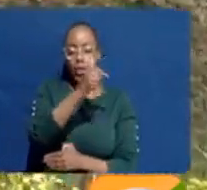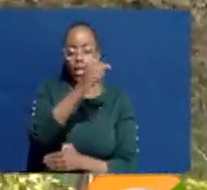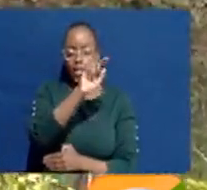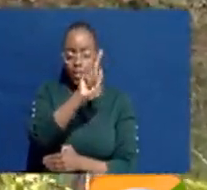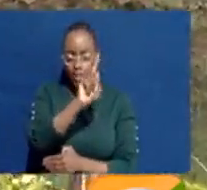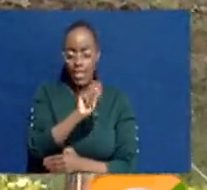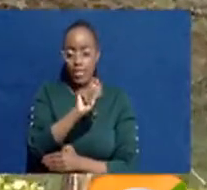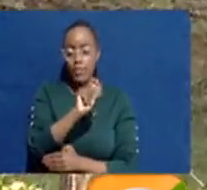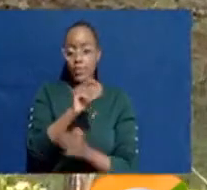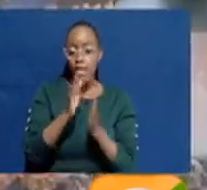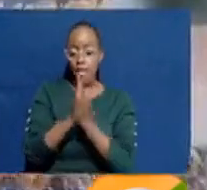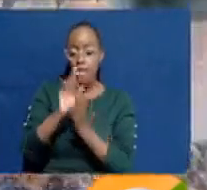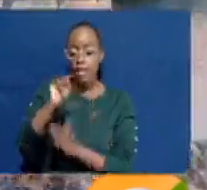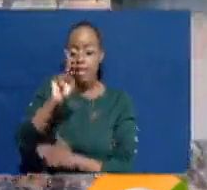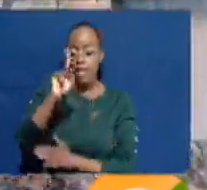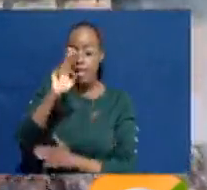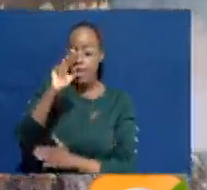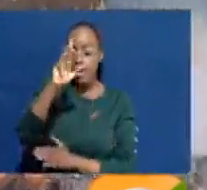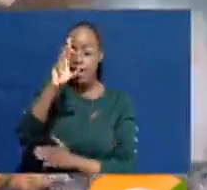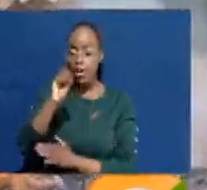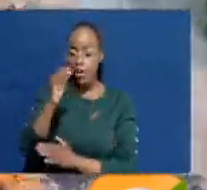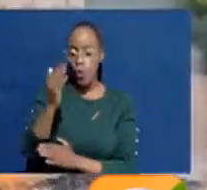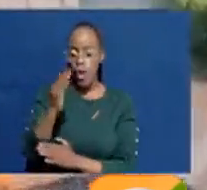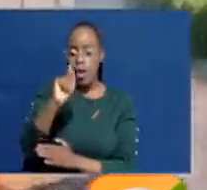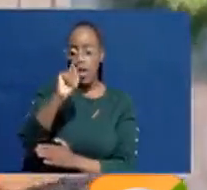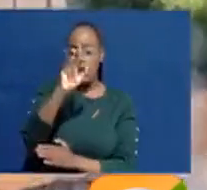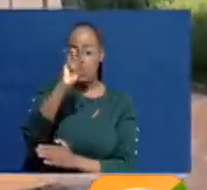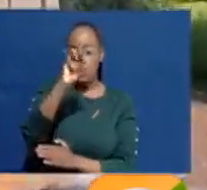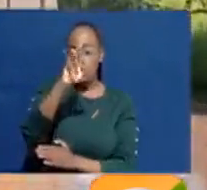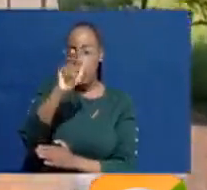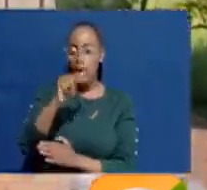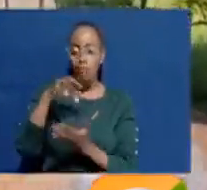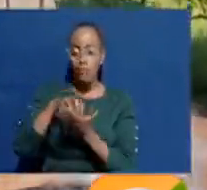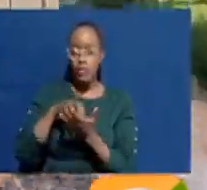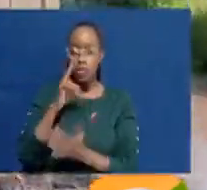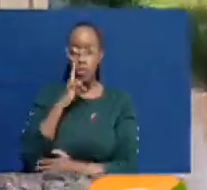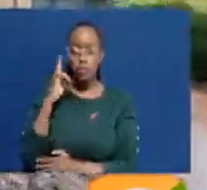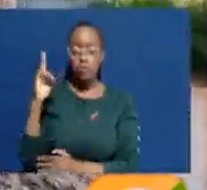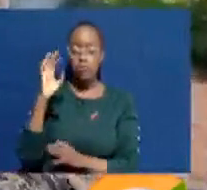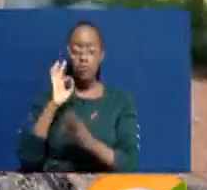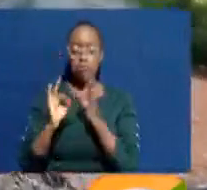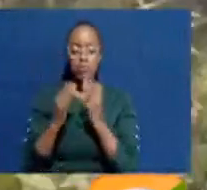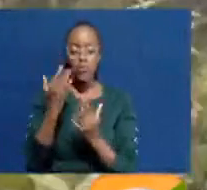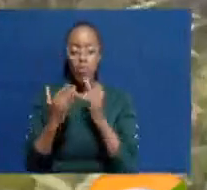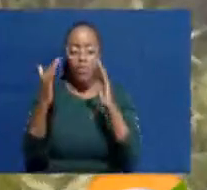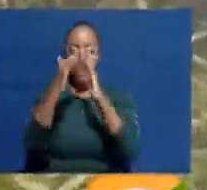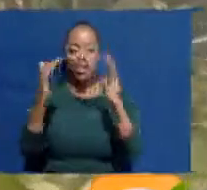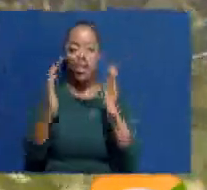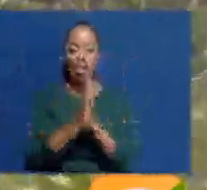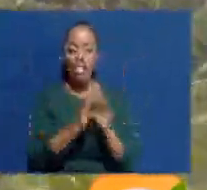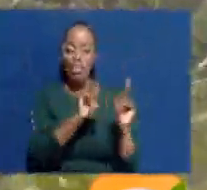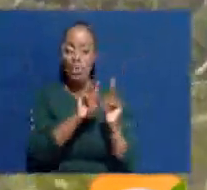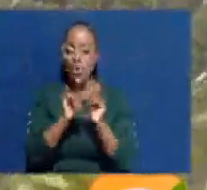Nkaararo in Transmara West. This is the situation. Burnt homes and